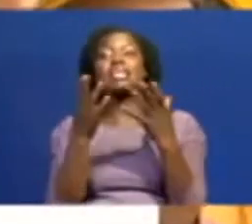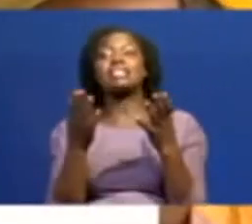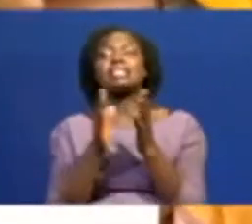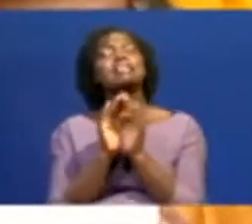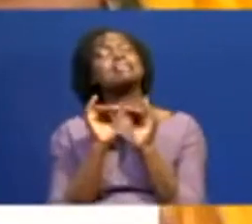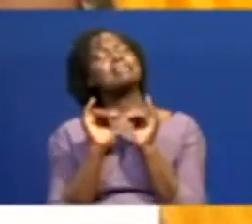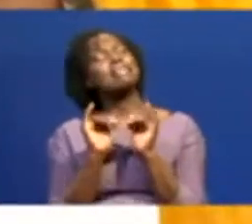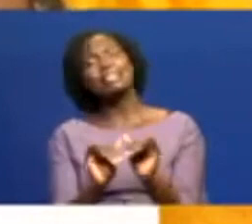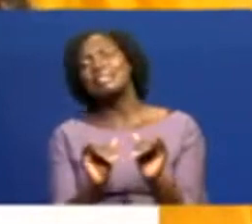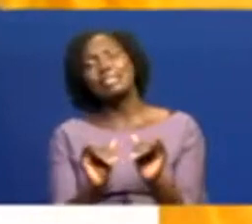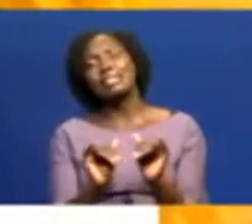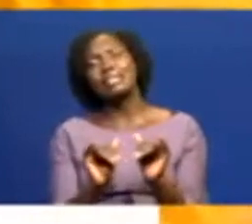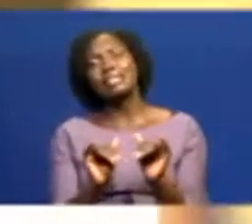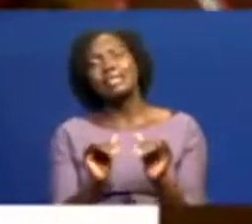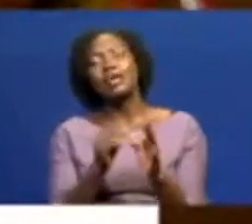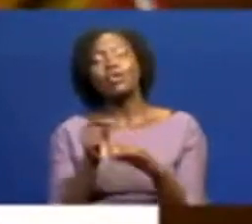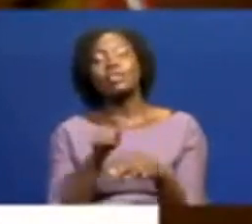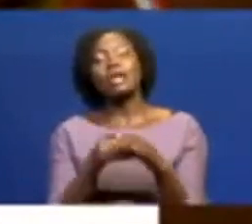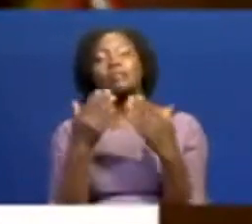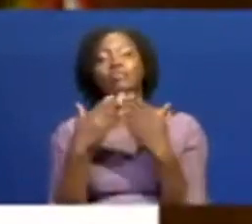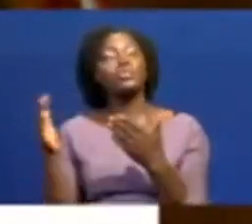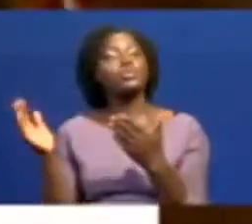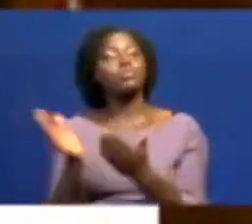katu hapa ama ikimalisika unarudi nyumbani.